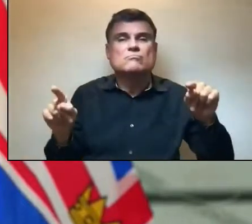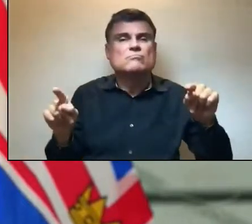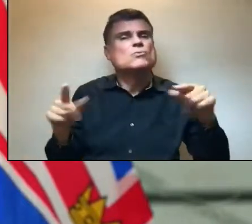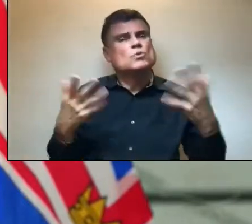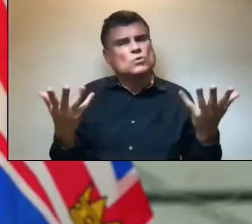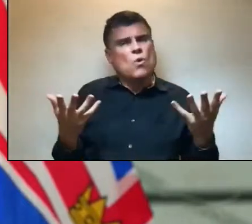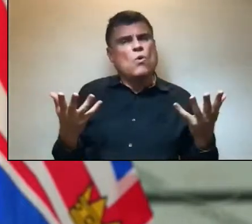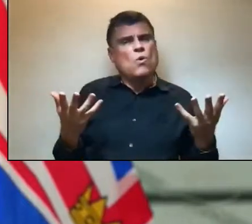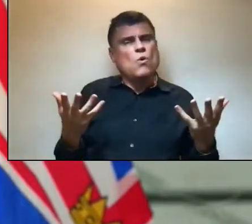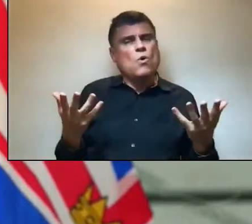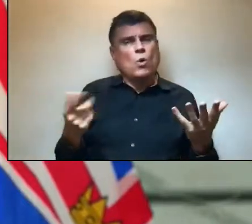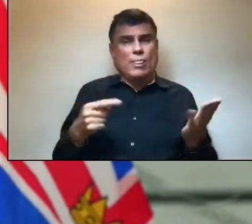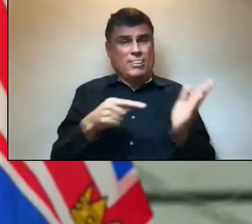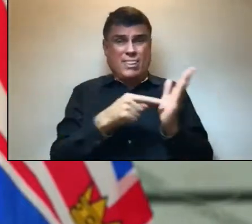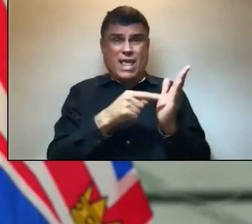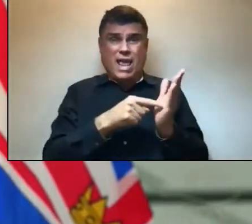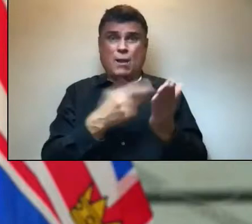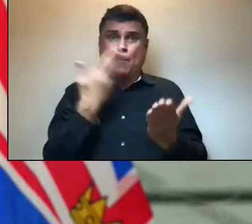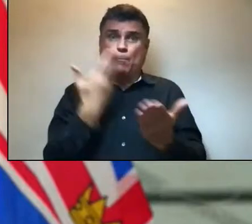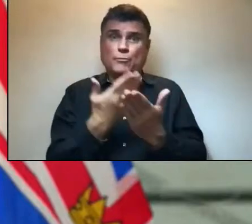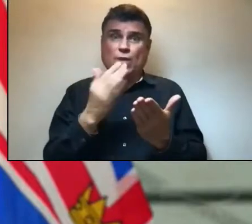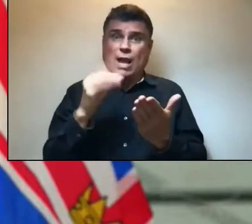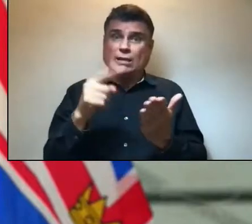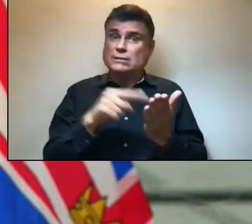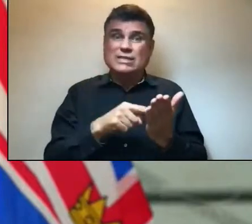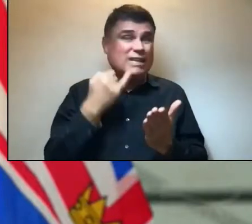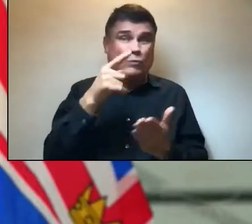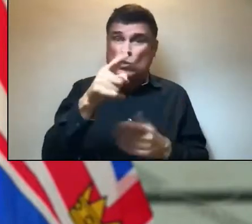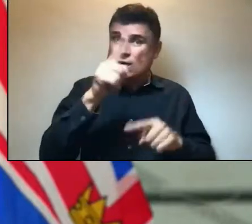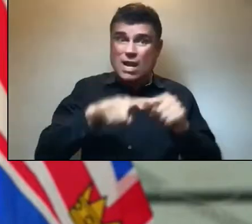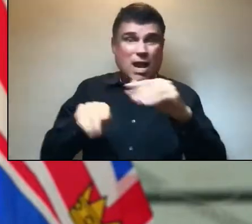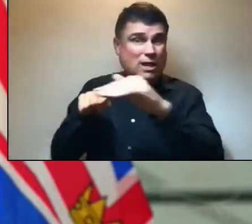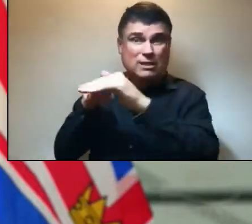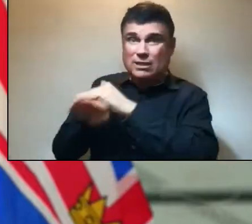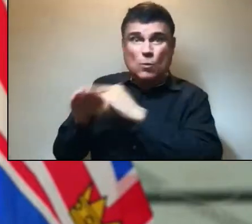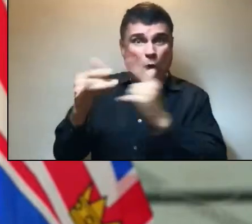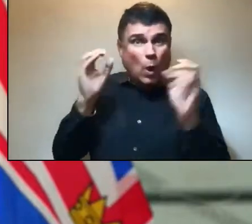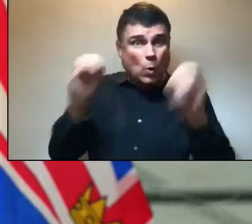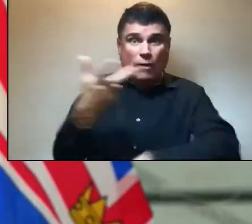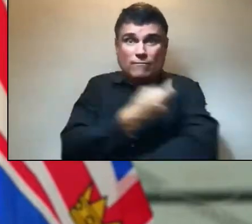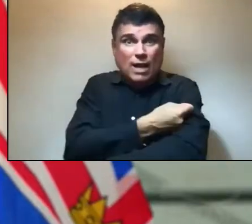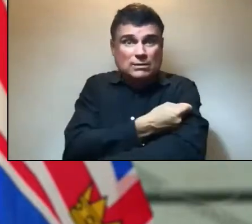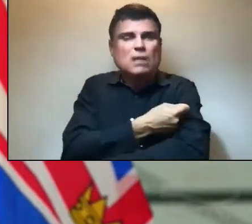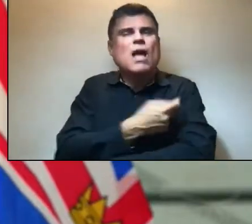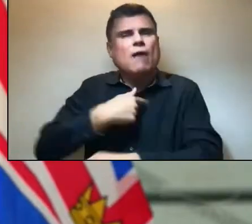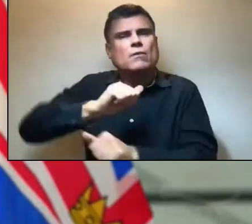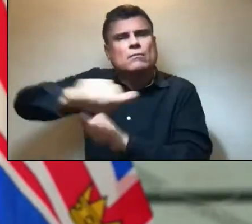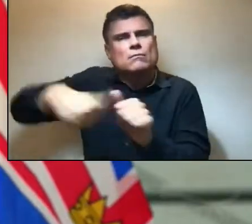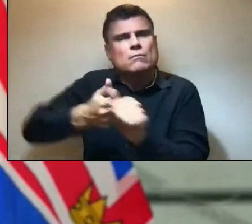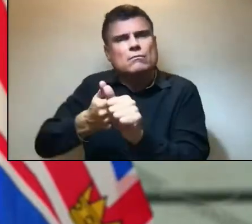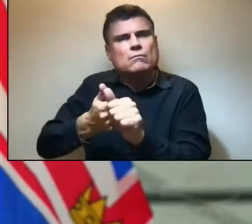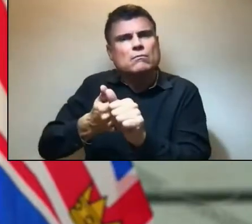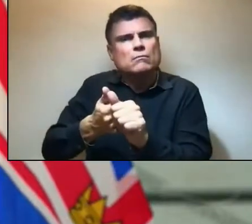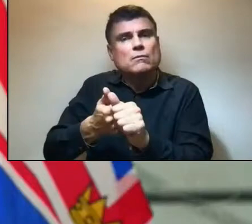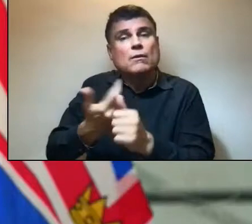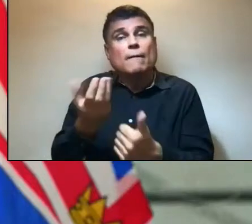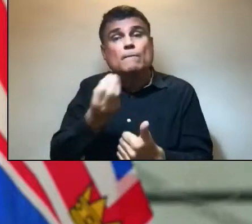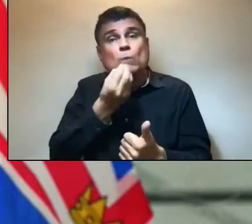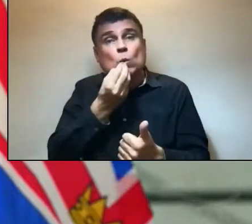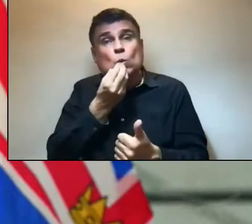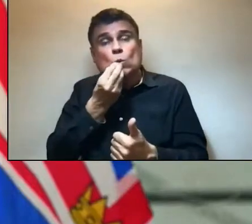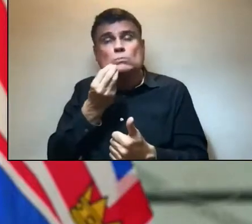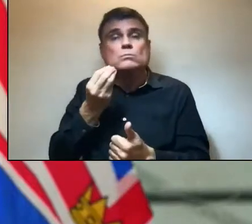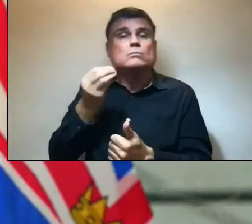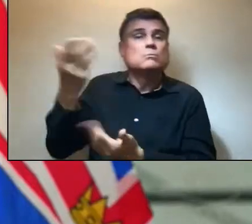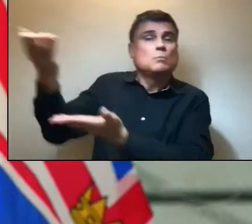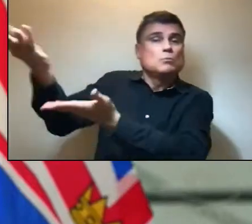watch it on TV, you can watch a music program, whatever. So it is areas where we know it's higher